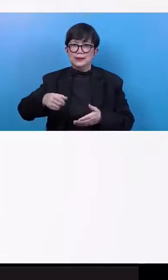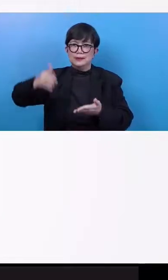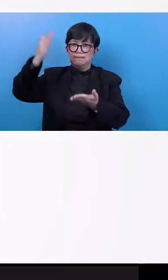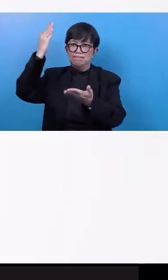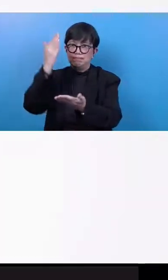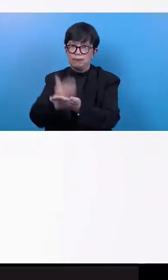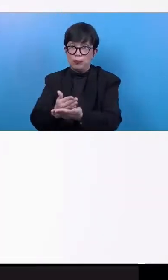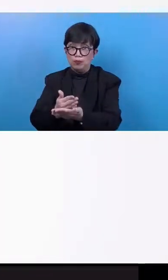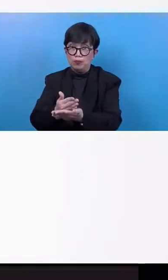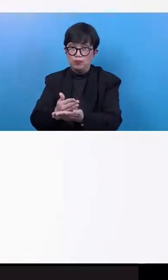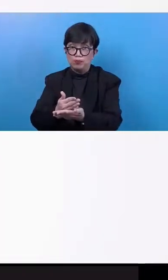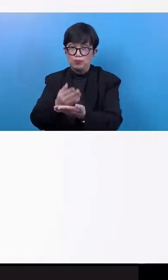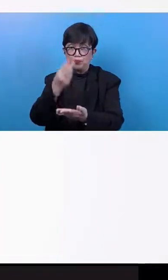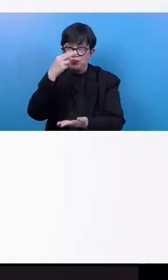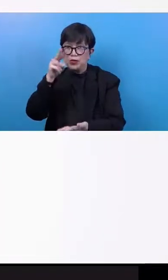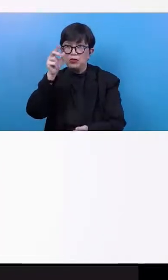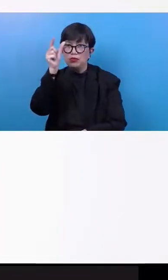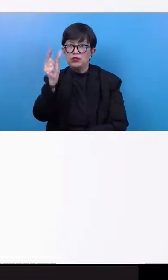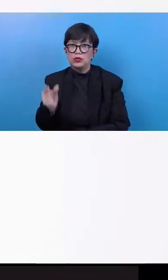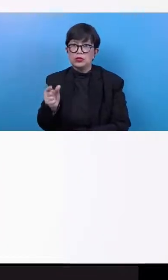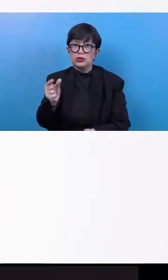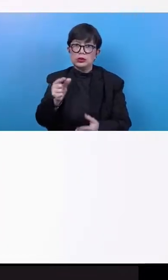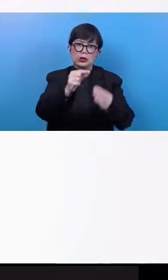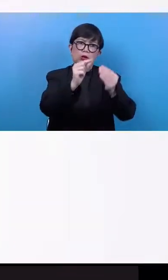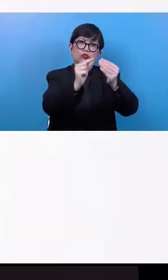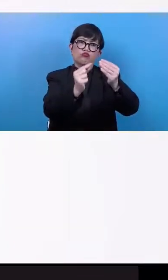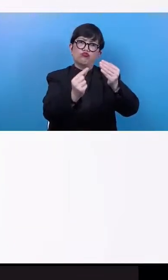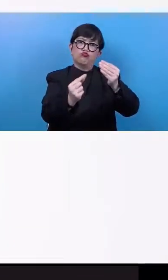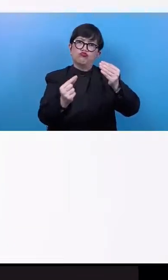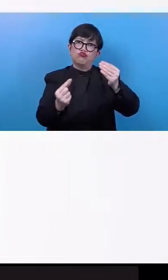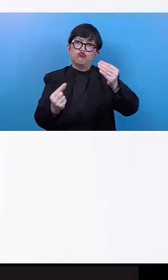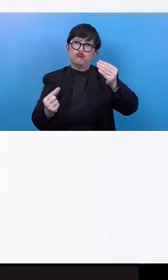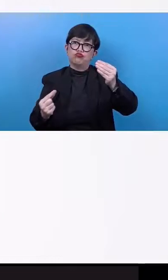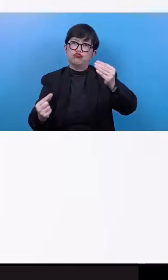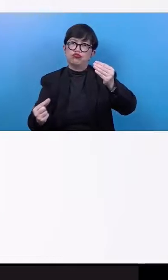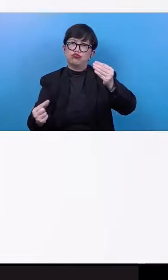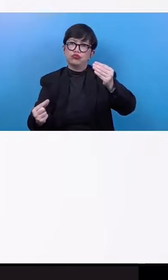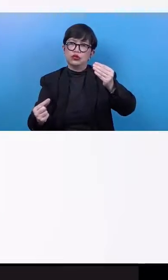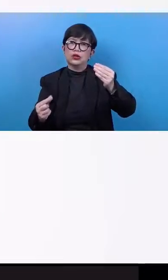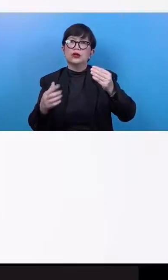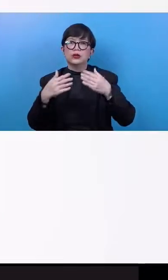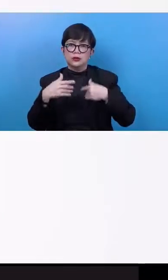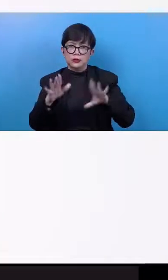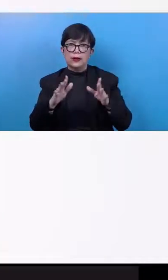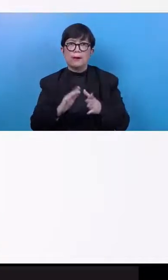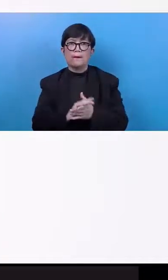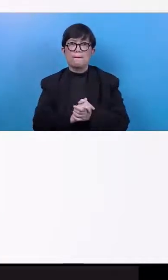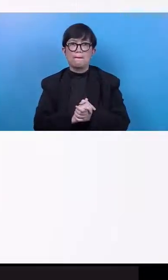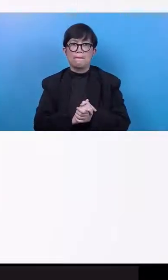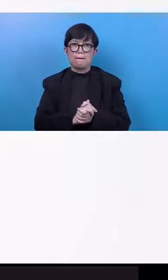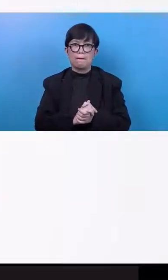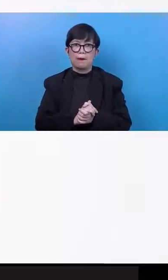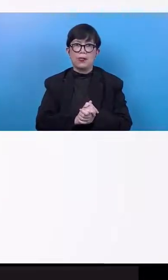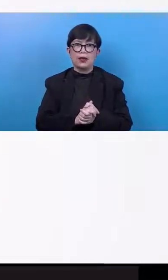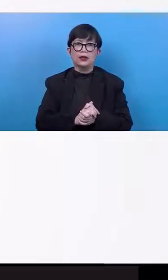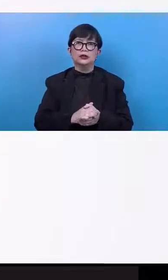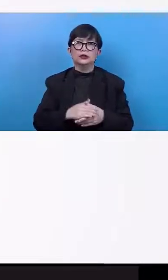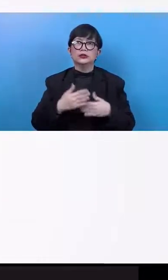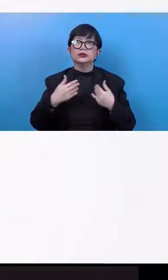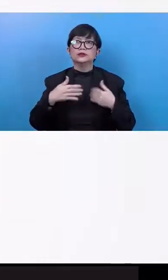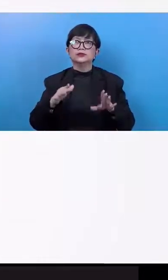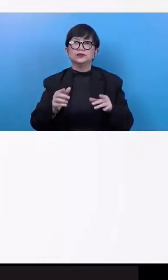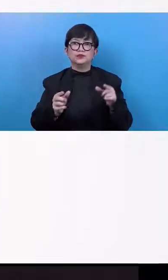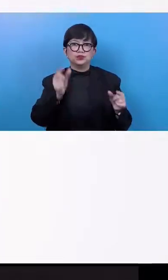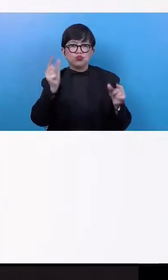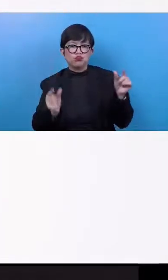not as patients, I think that's the word he used, not as patients, but as people who can argue and reason,